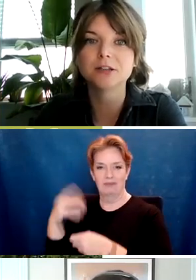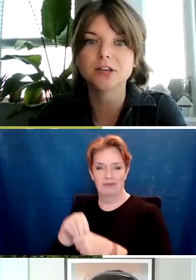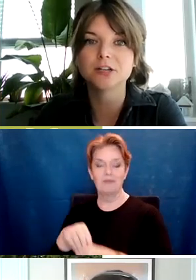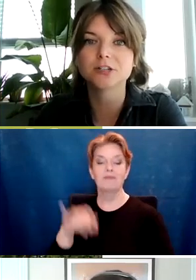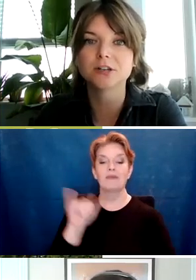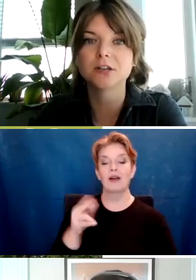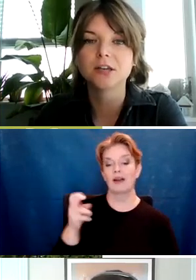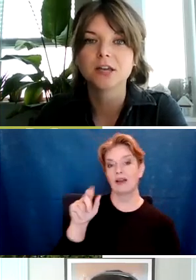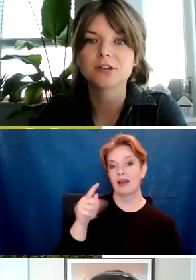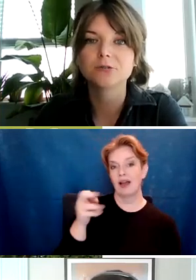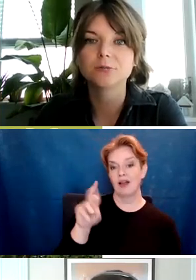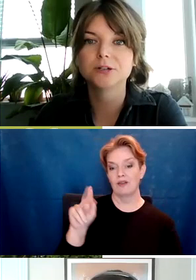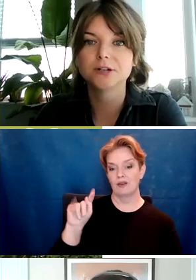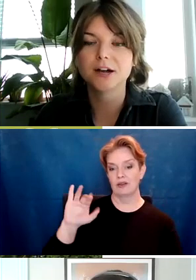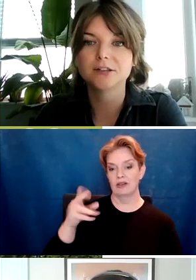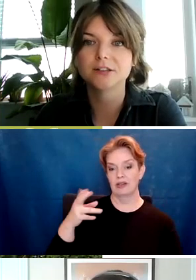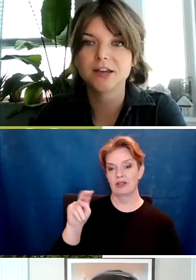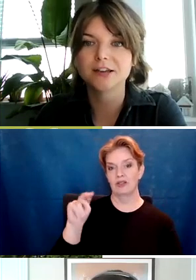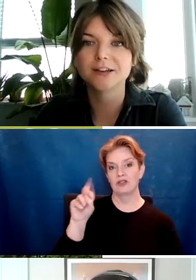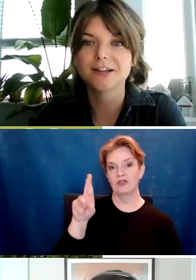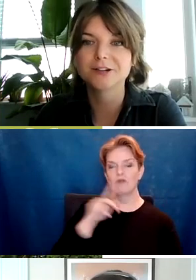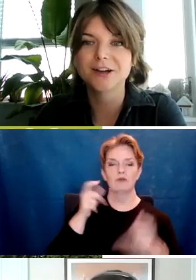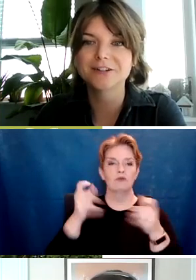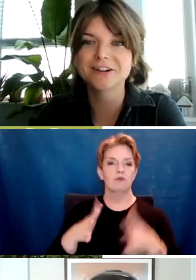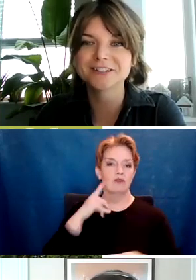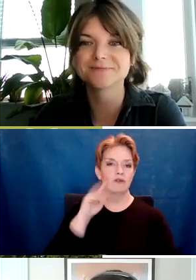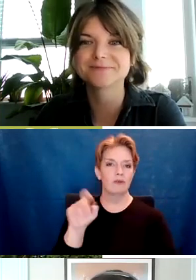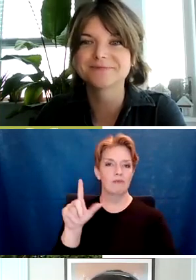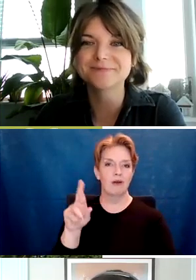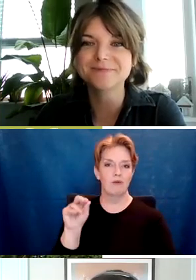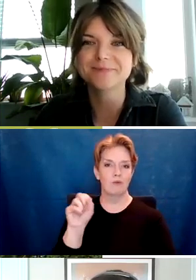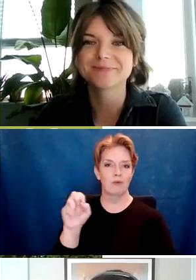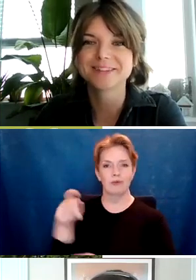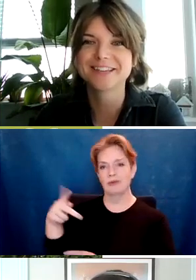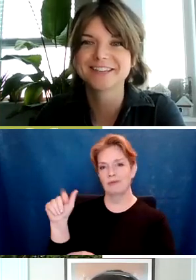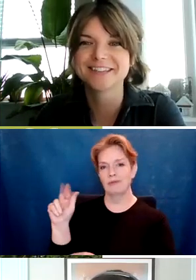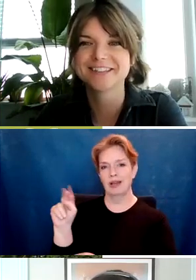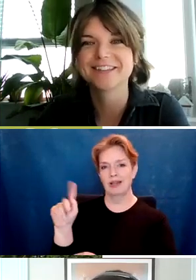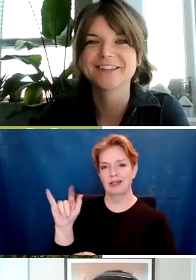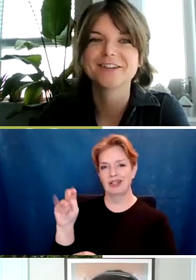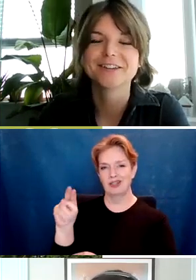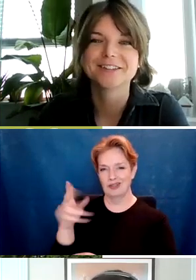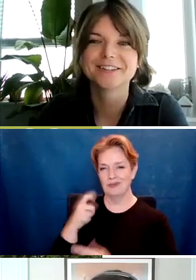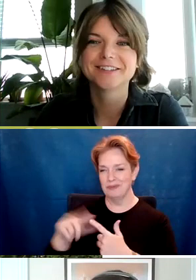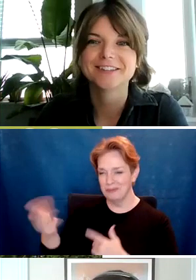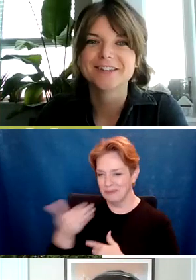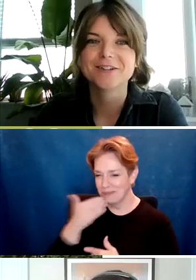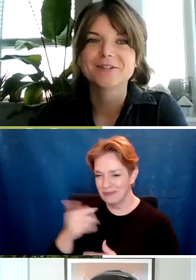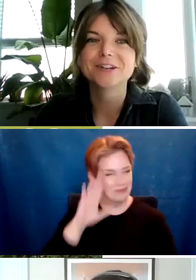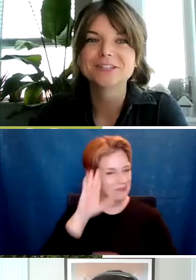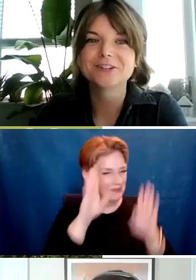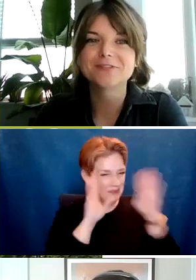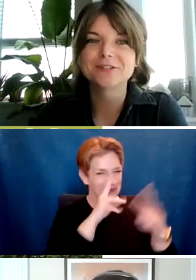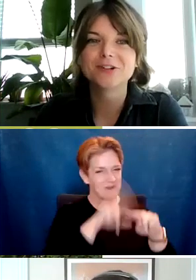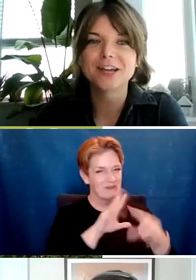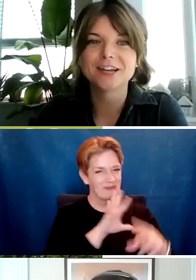Melrose Plantation and who will be your guide today. Hello, Heather. Hi, Rachel. Hi, Valerie. It's pleasant to be here today.